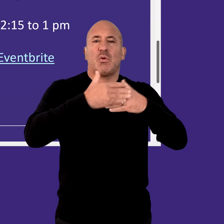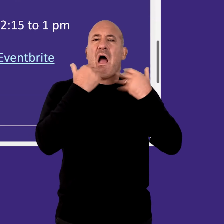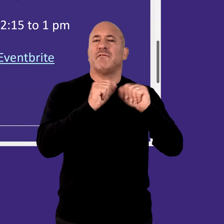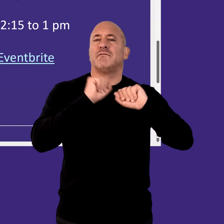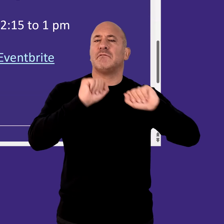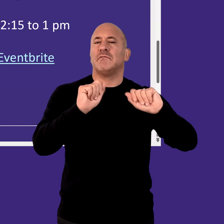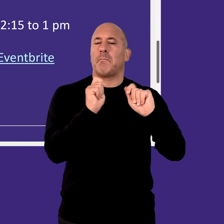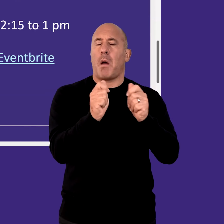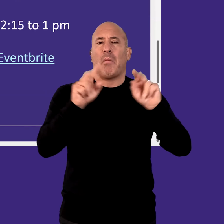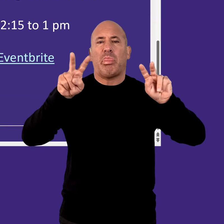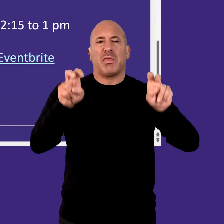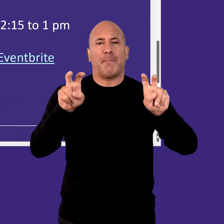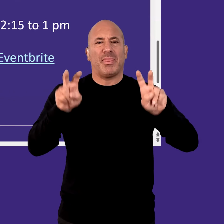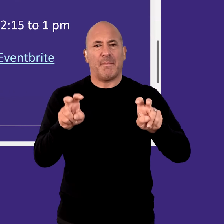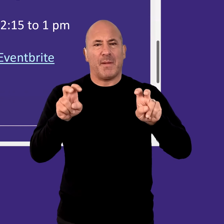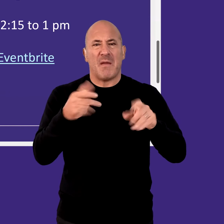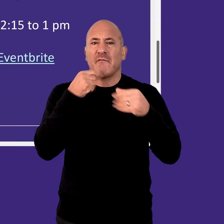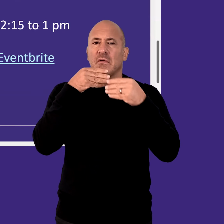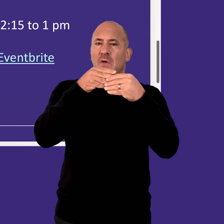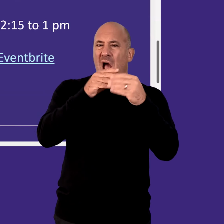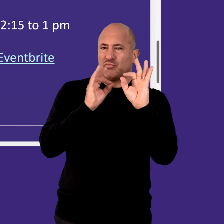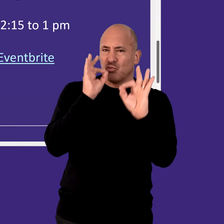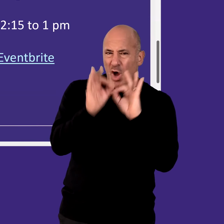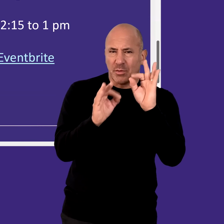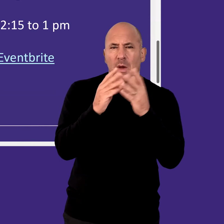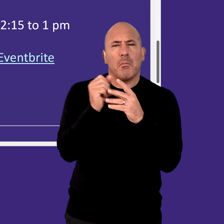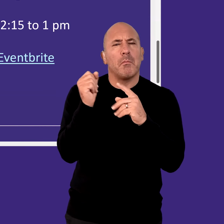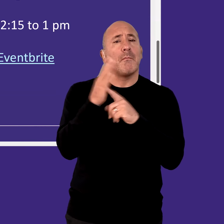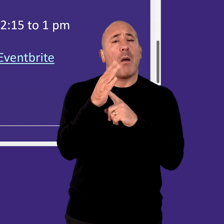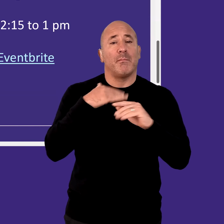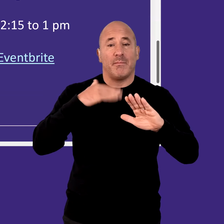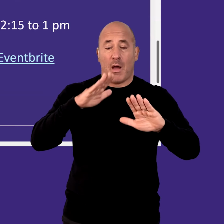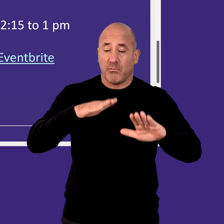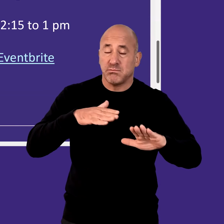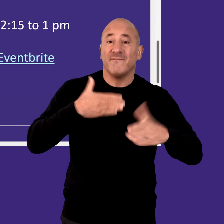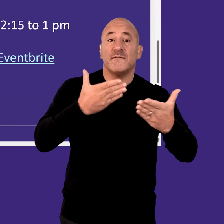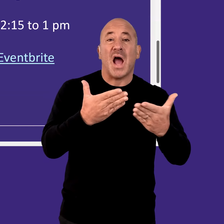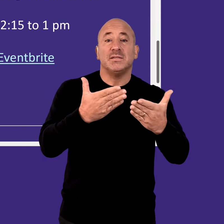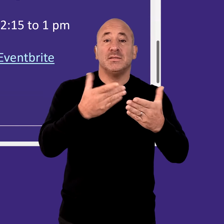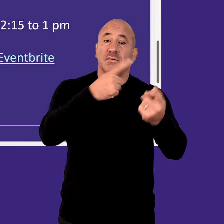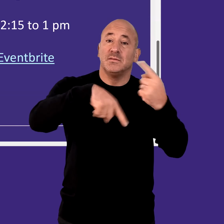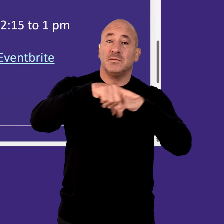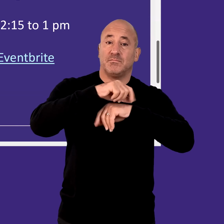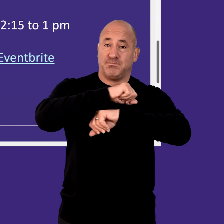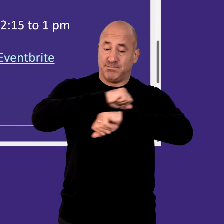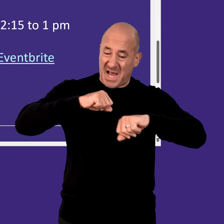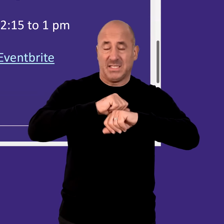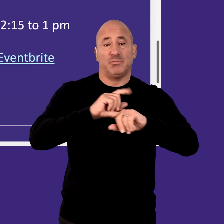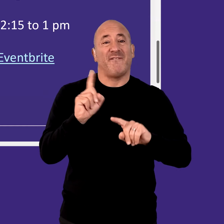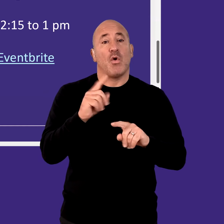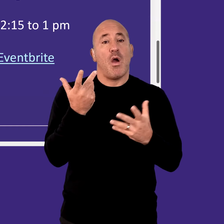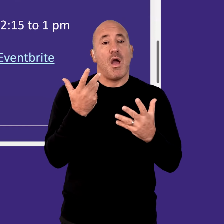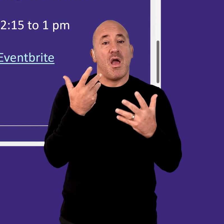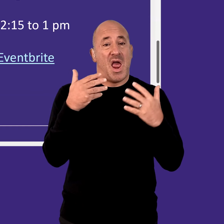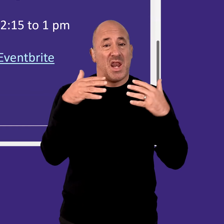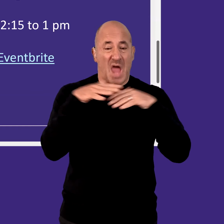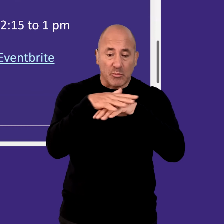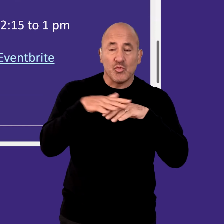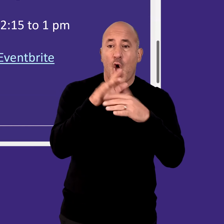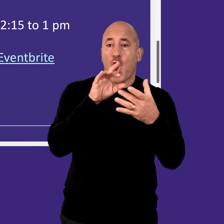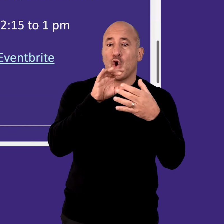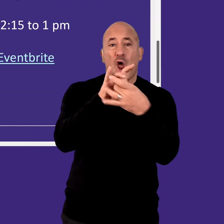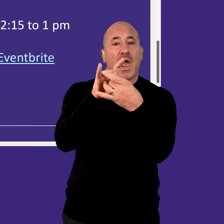across the country. And so each session will be themed and there'll be guiding questions, but essentially it's